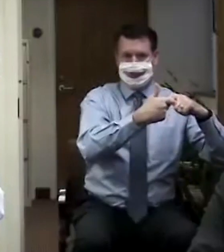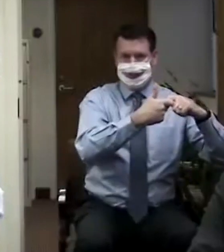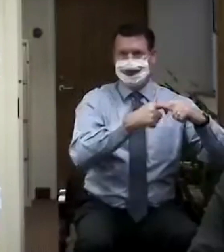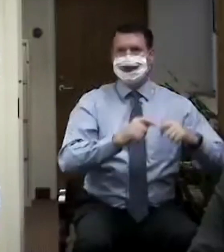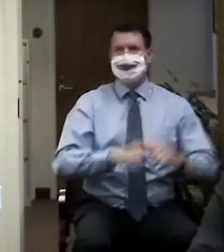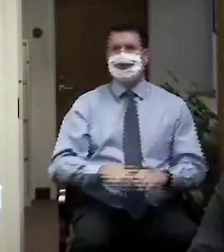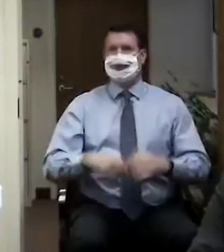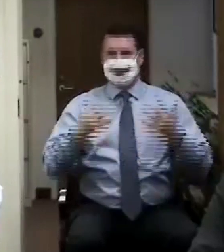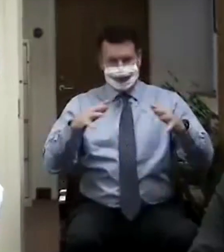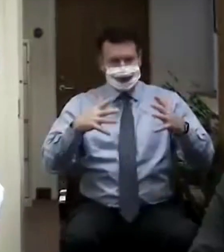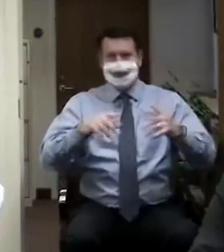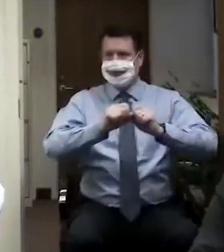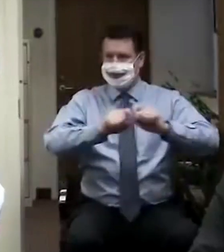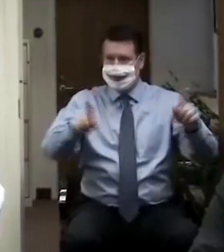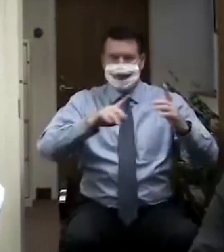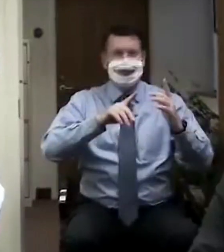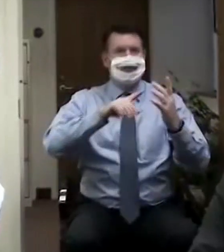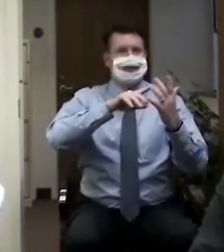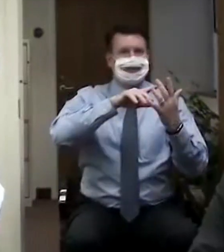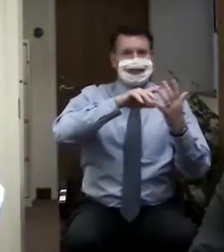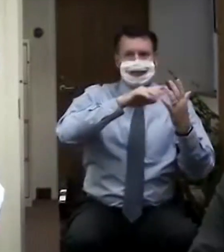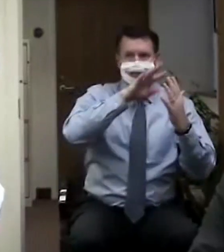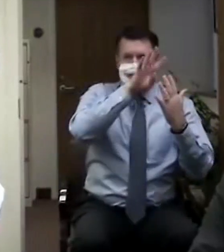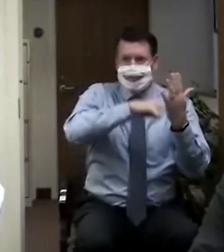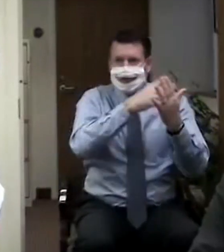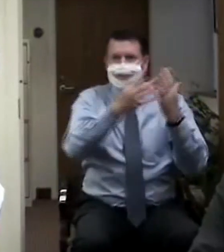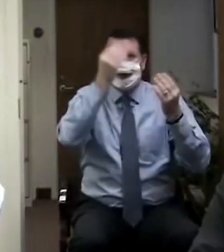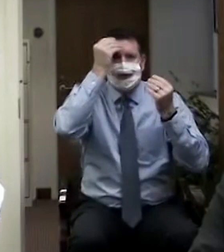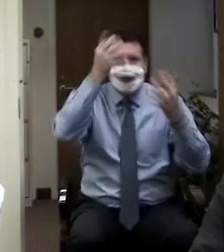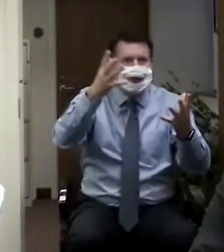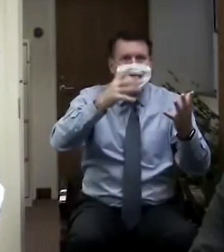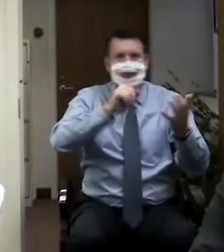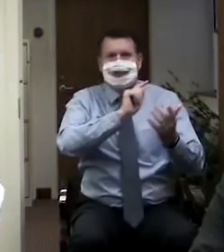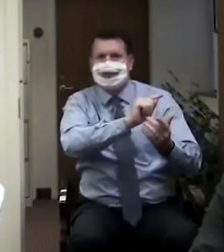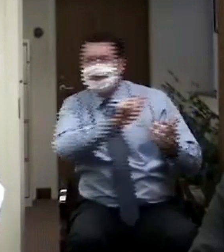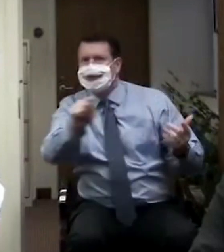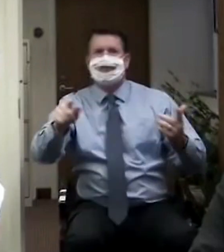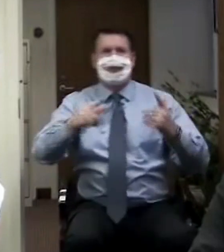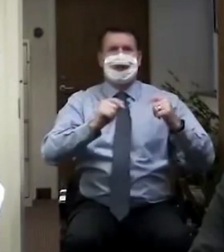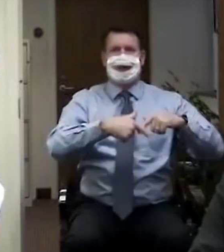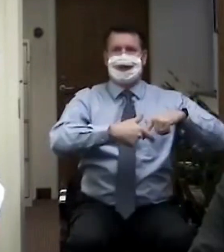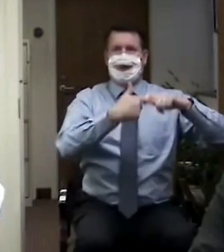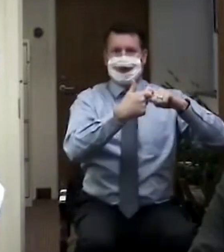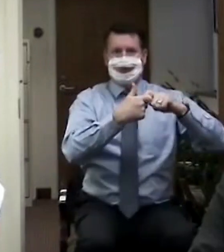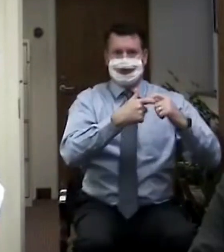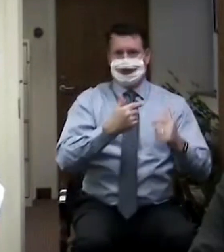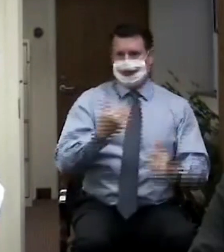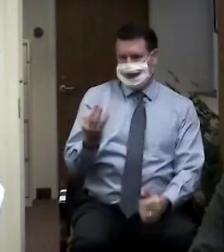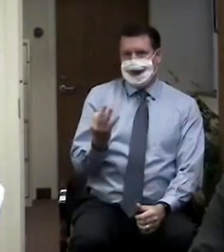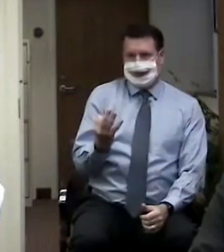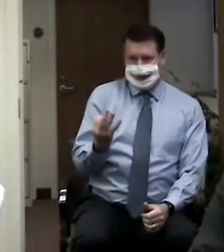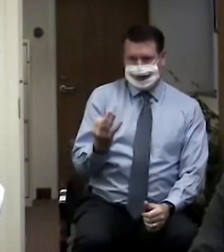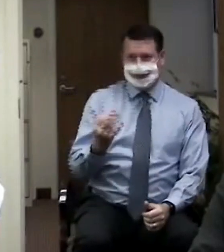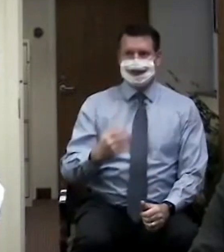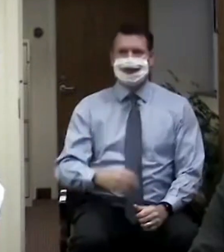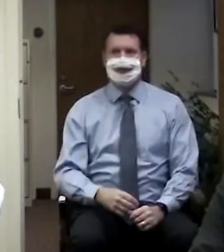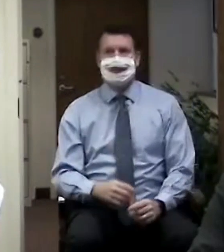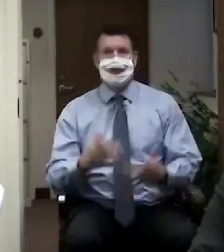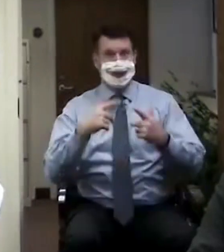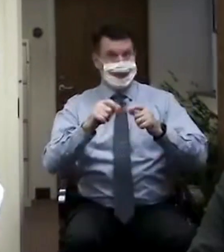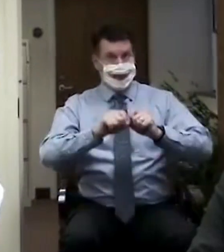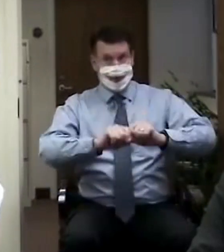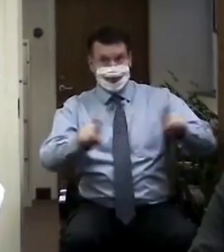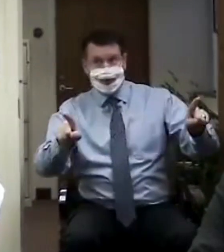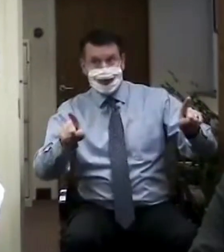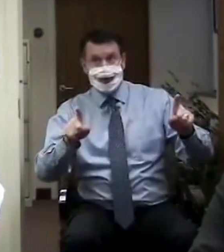Friday in our newsroom. This followed email updates to all staff on April 15th and 27th, and meetings last week